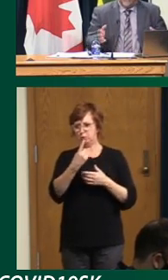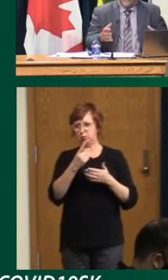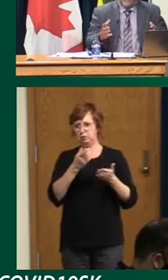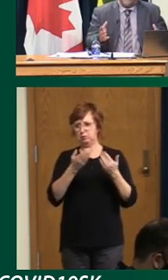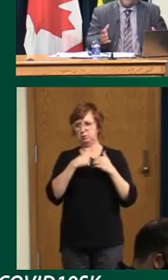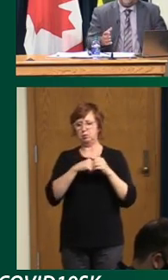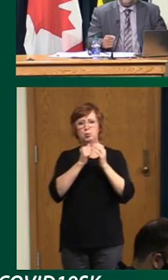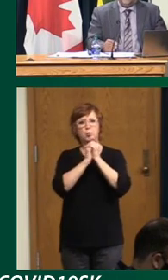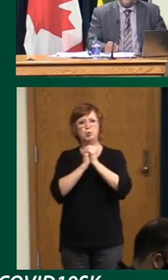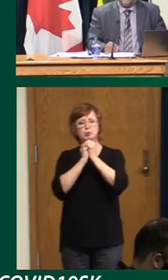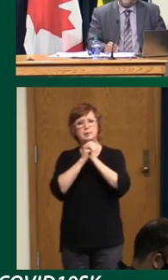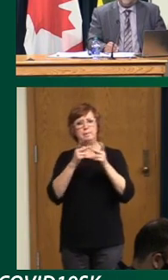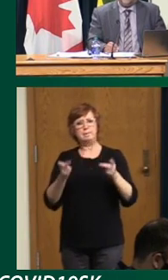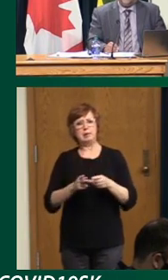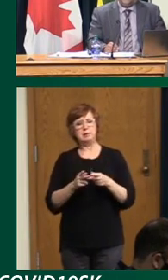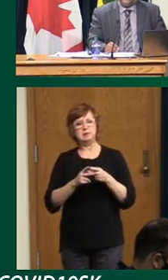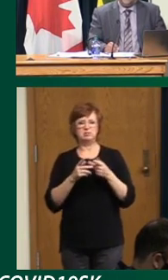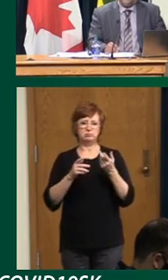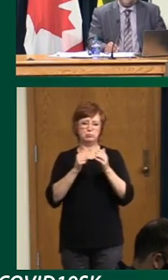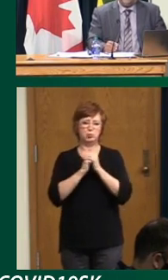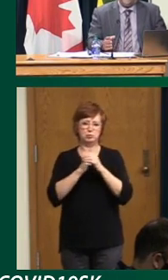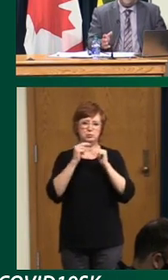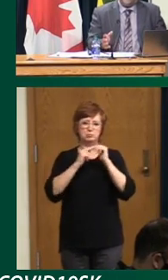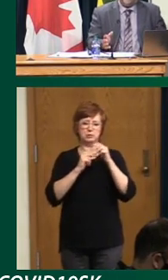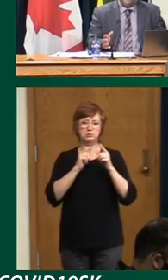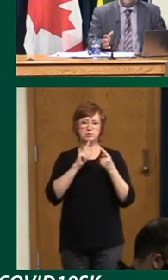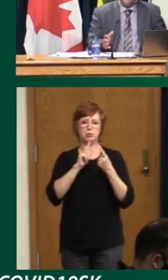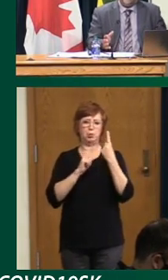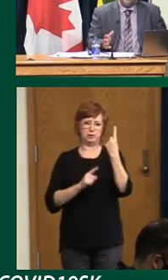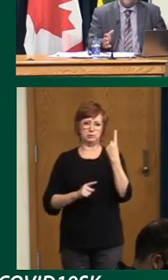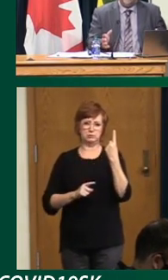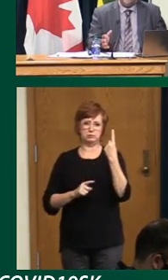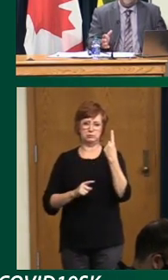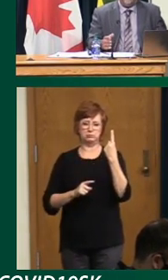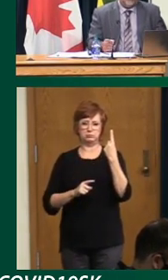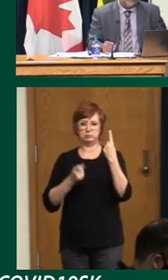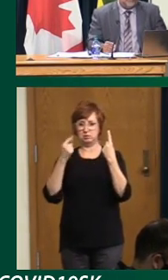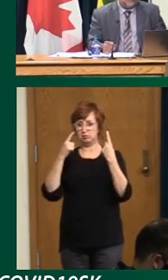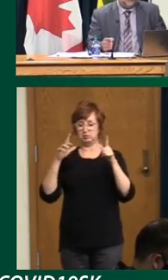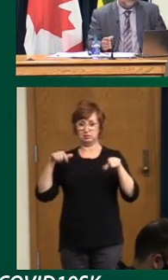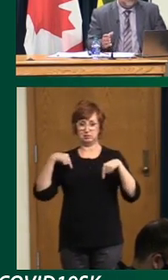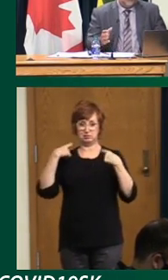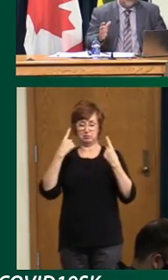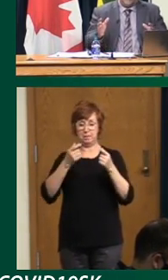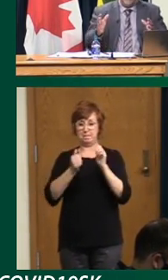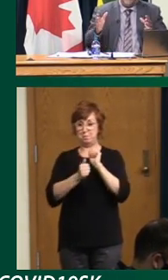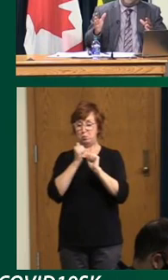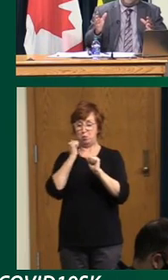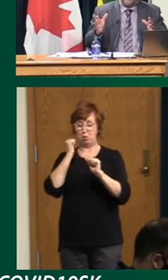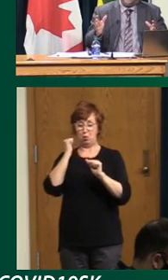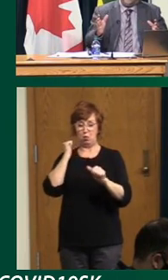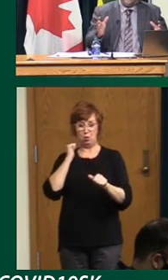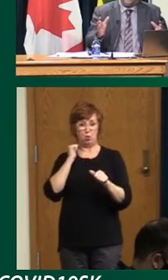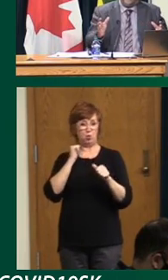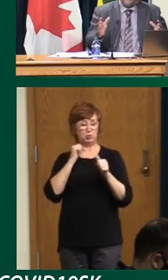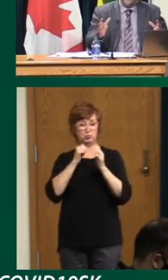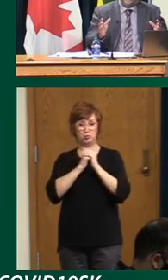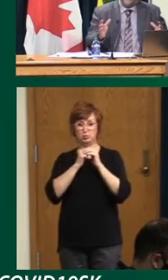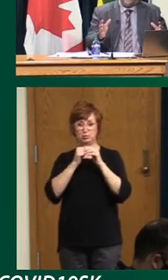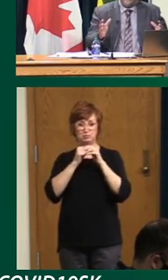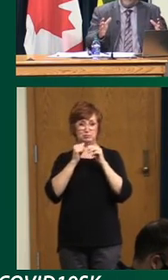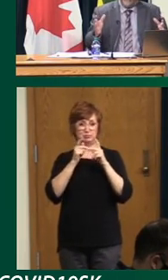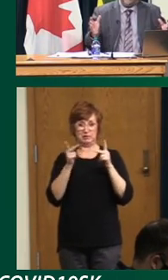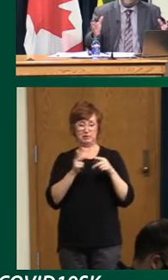again, while most places of worship have been following the guidelines and have not had outbreaks, we can see every sector is